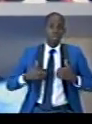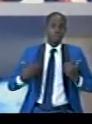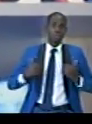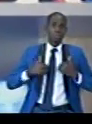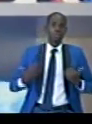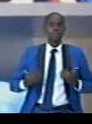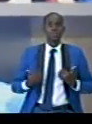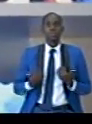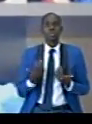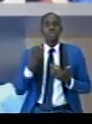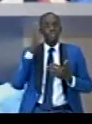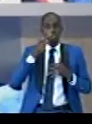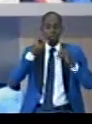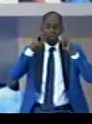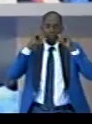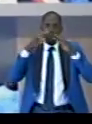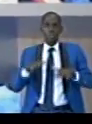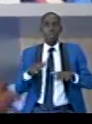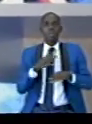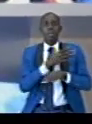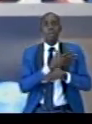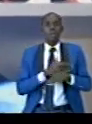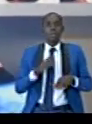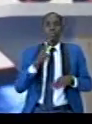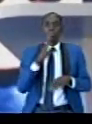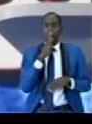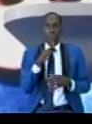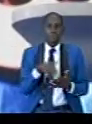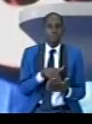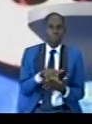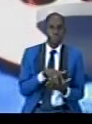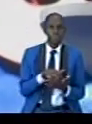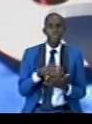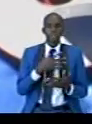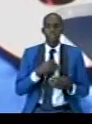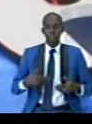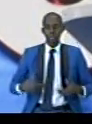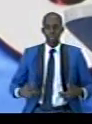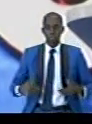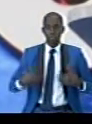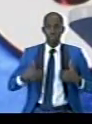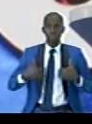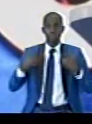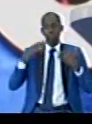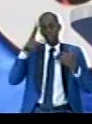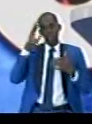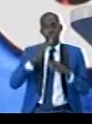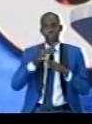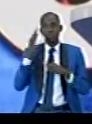young men shall utterly fall. In verse 31,